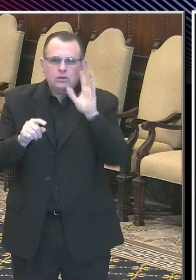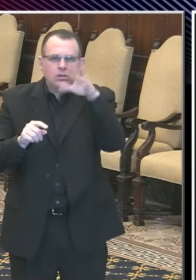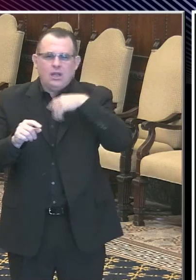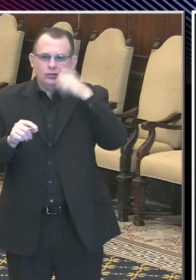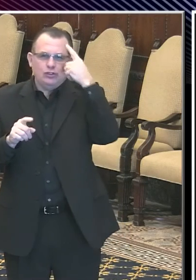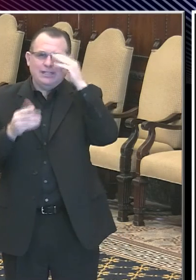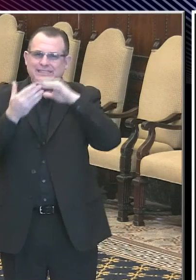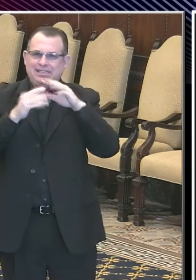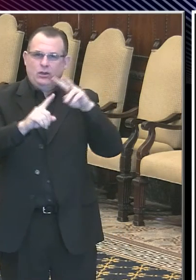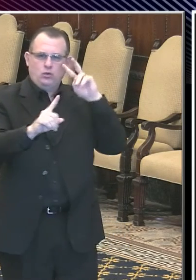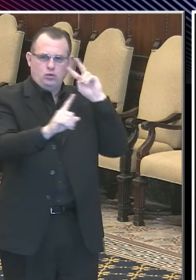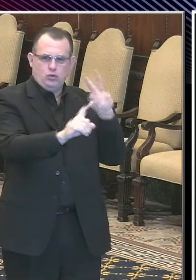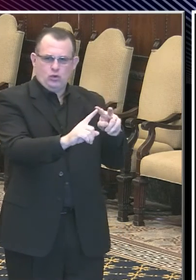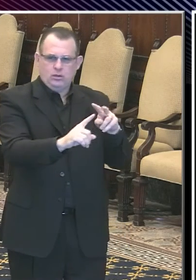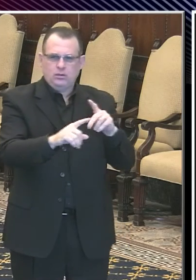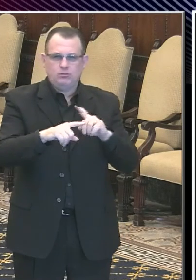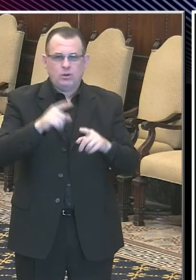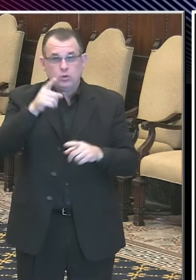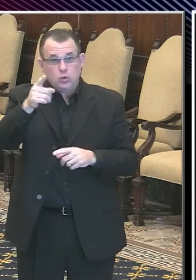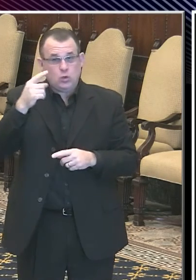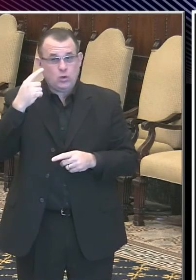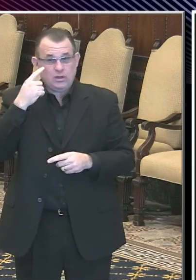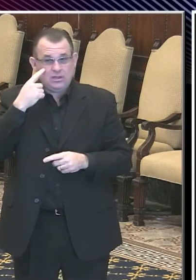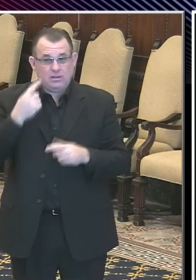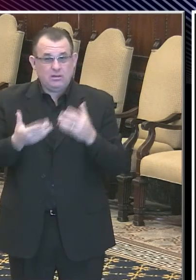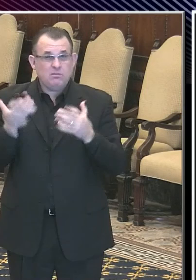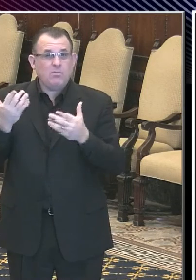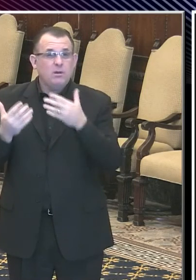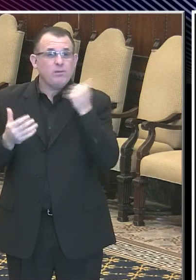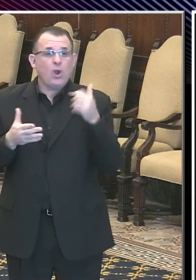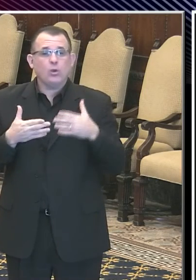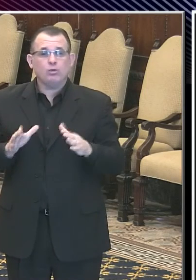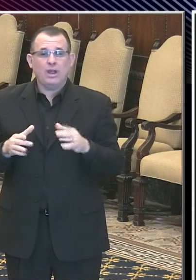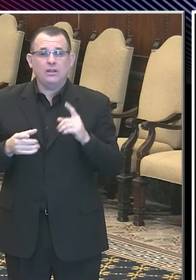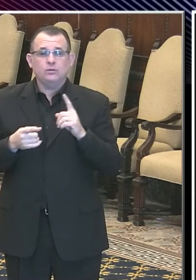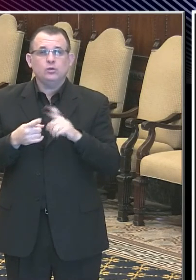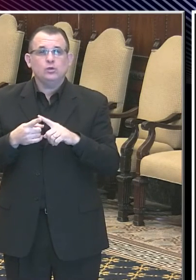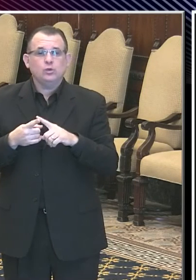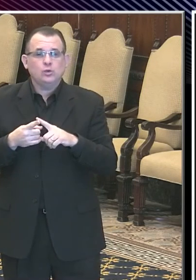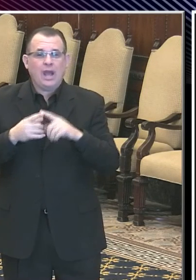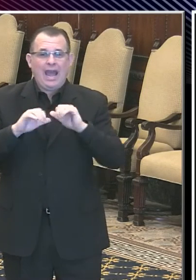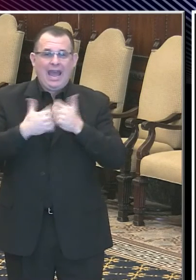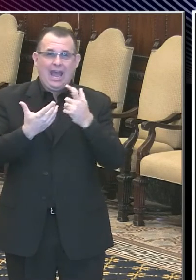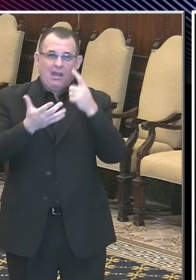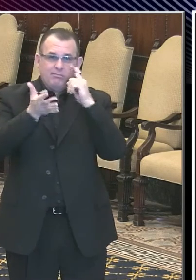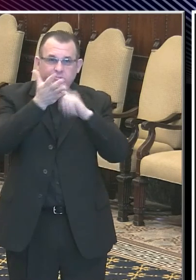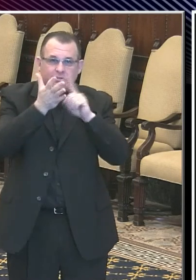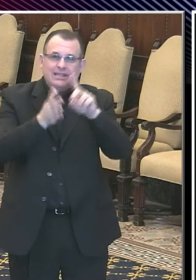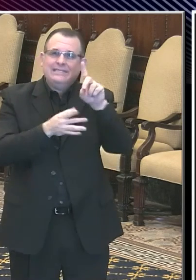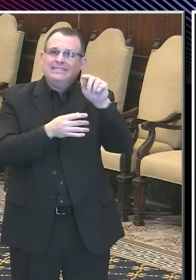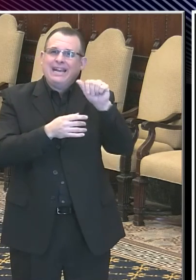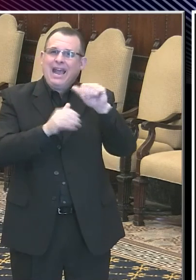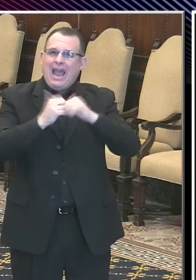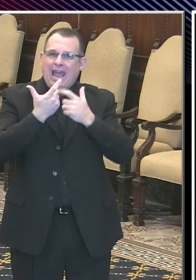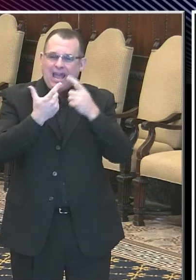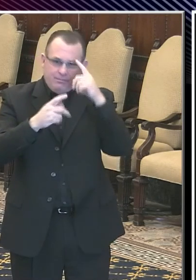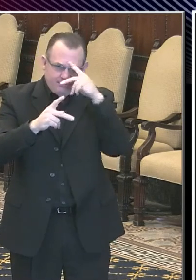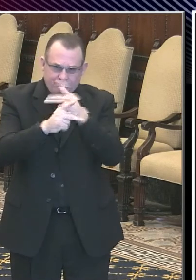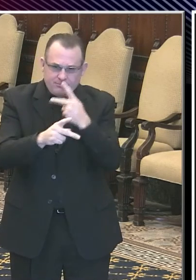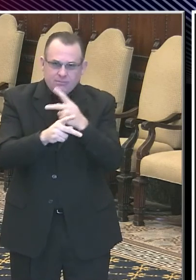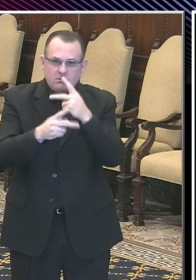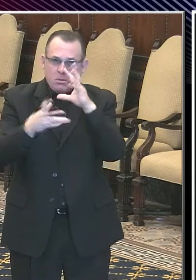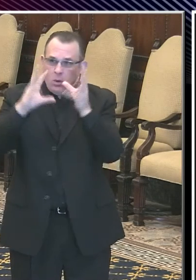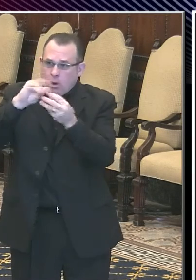curious if you think that there's perhaps a way that you could release more of the data in aggregate totals online, at least.